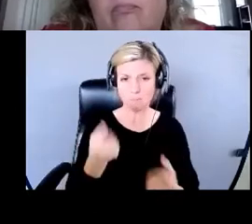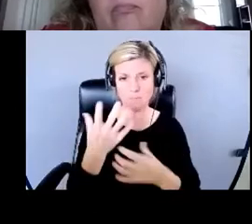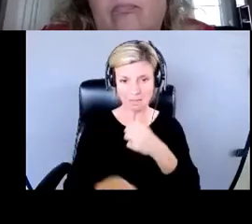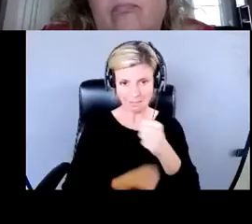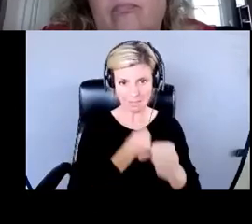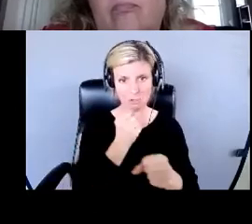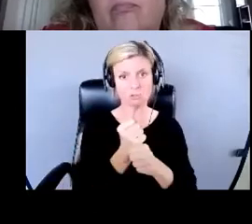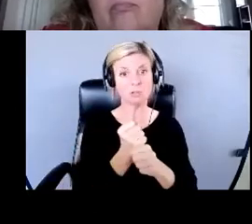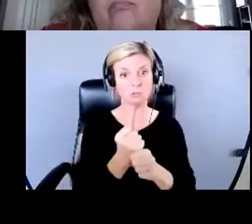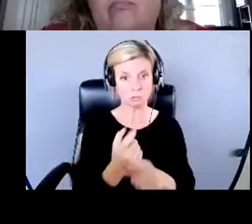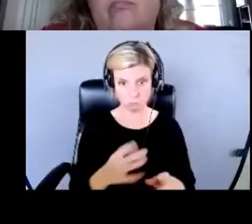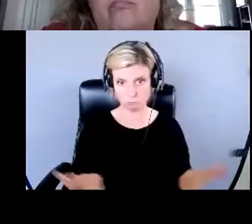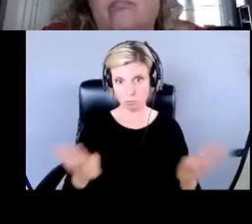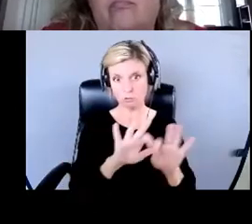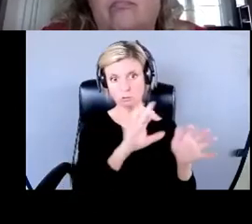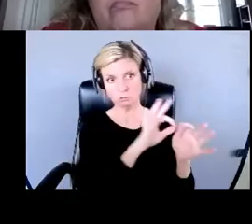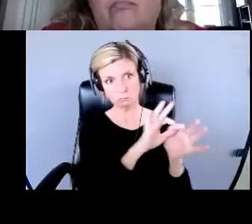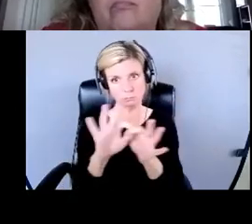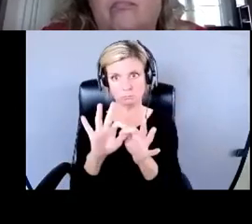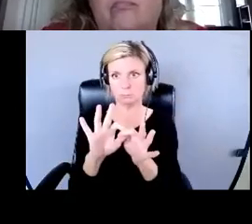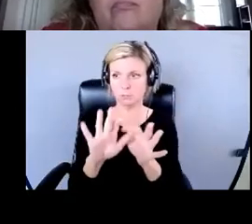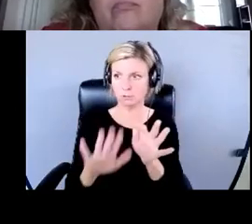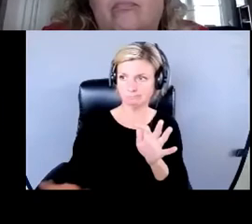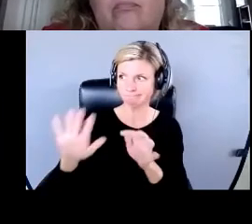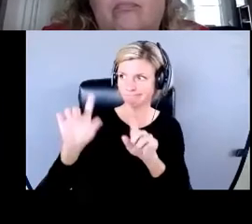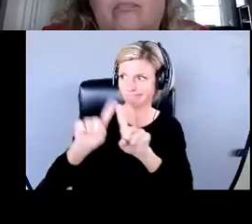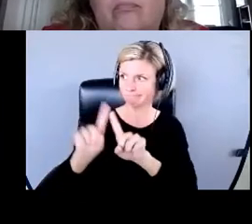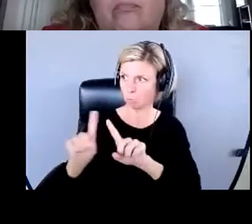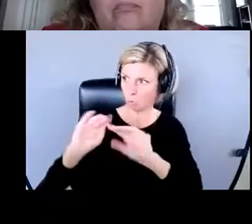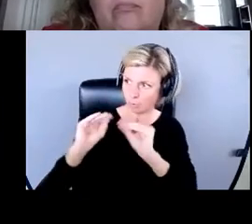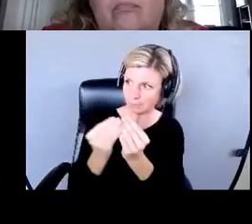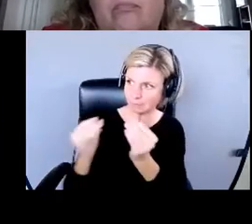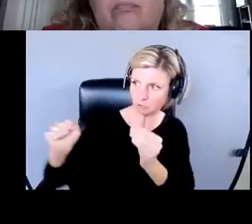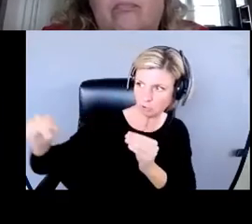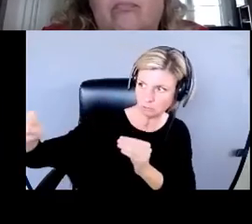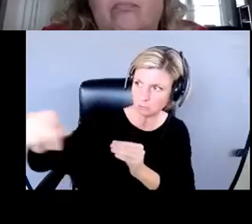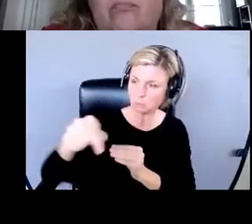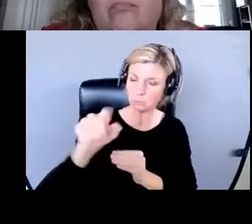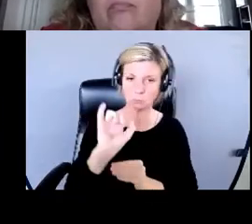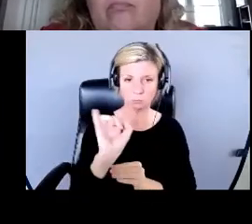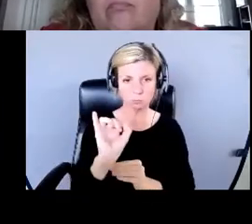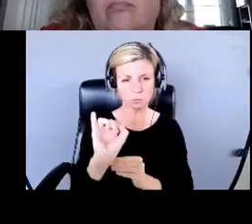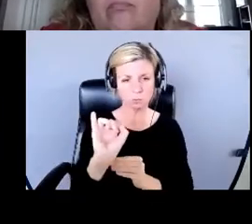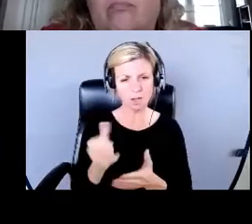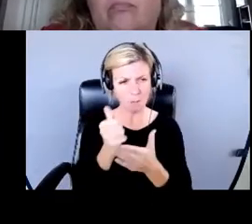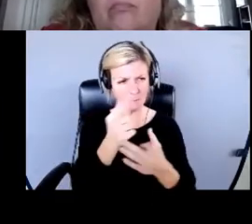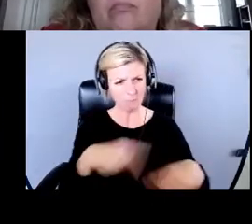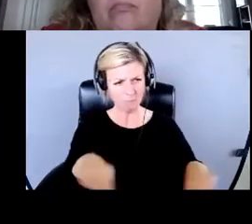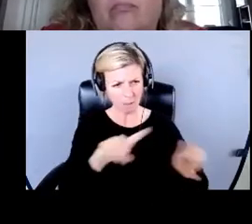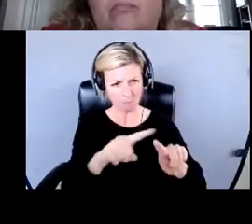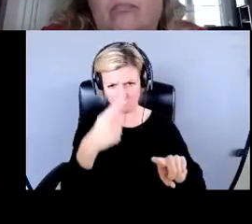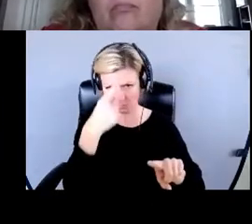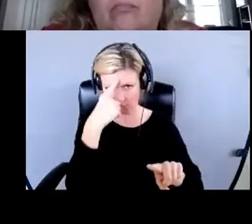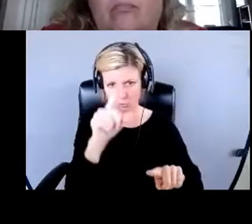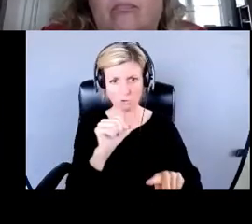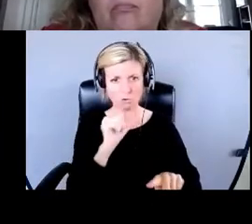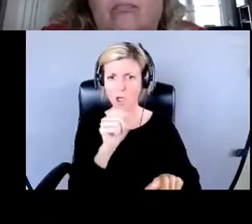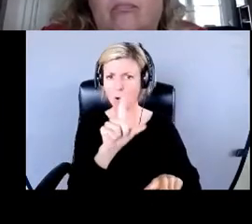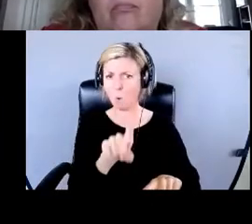refer, but helping those people to understand that it doesn't have to be egregious cases going